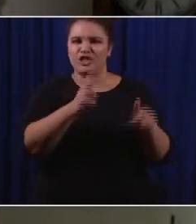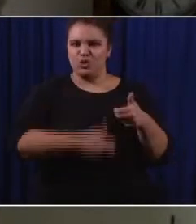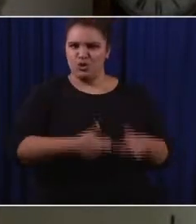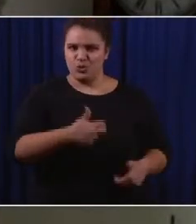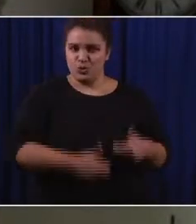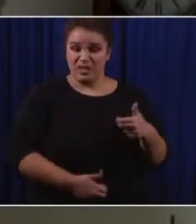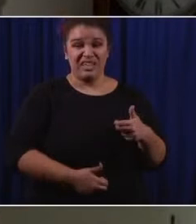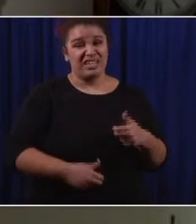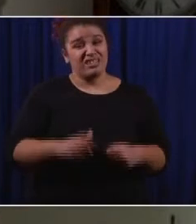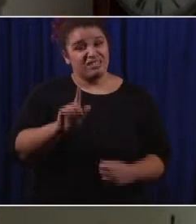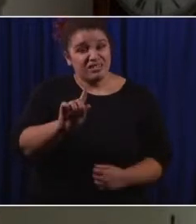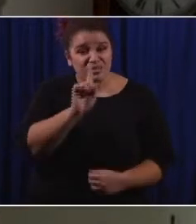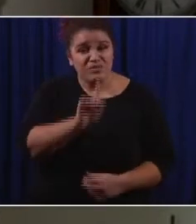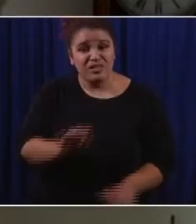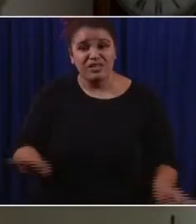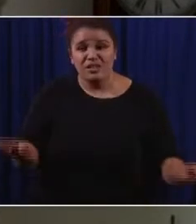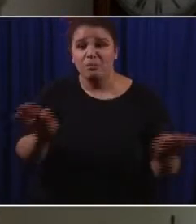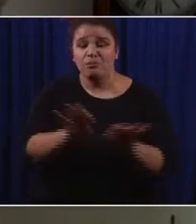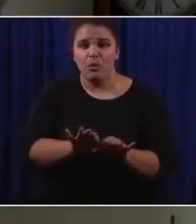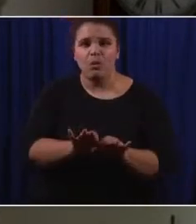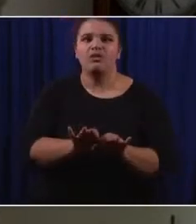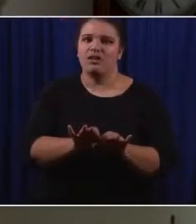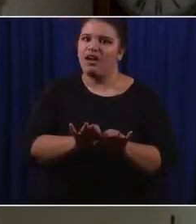very important that people do that.